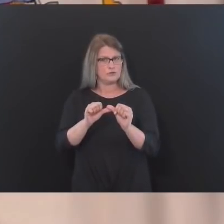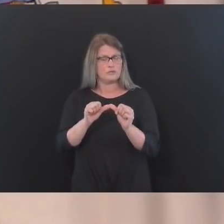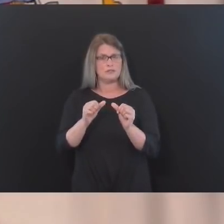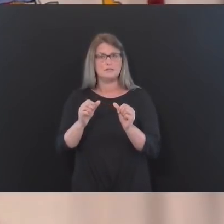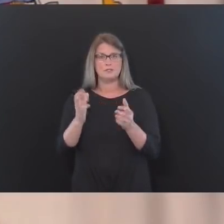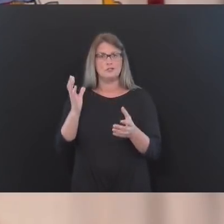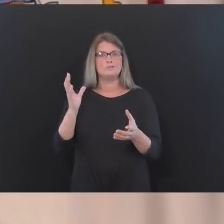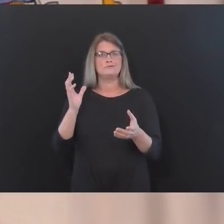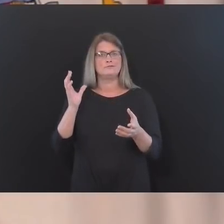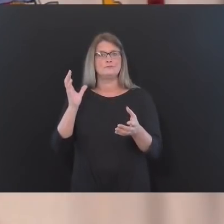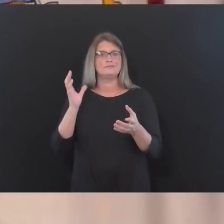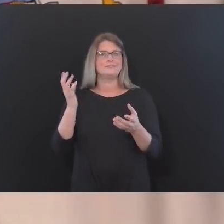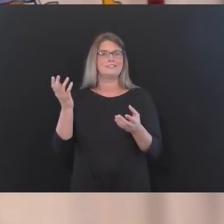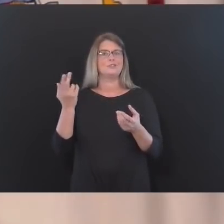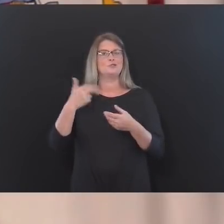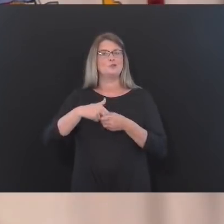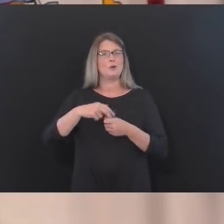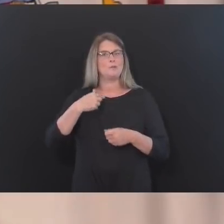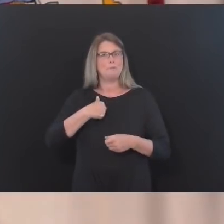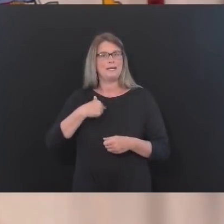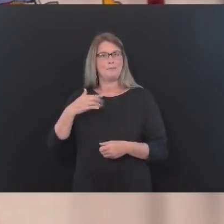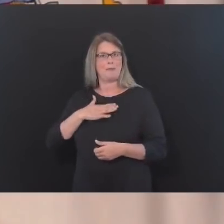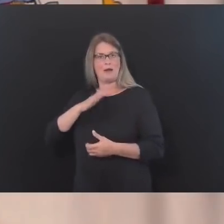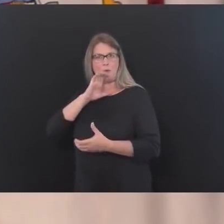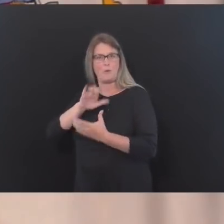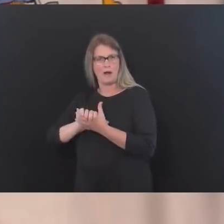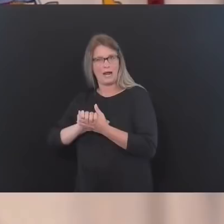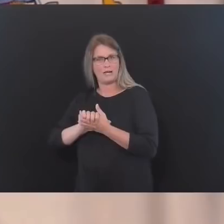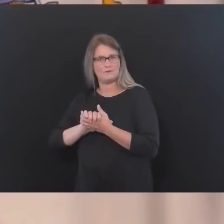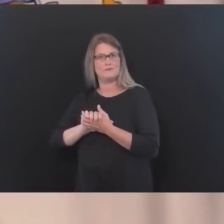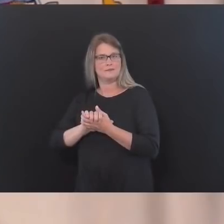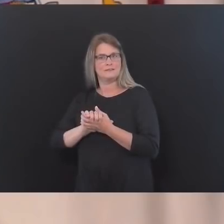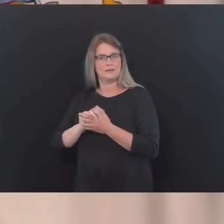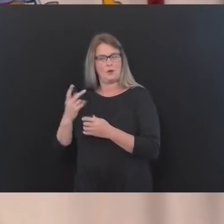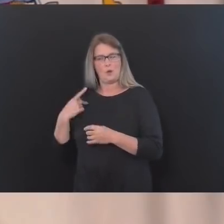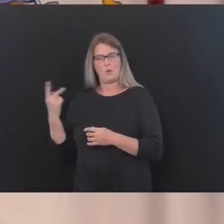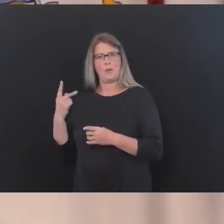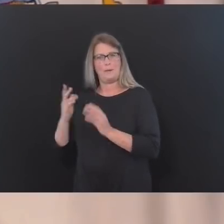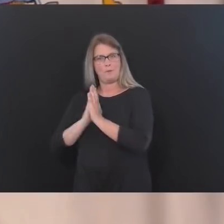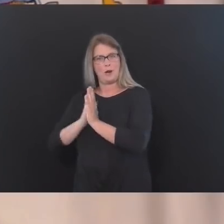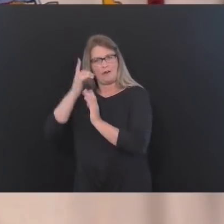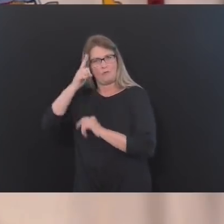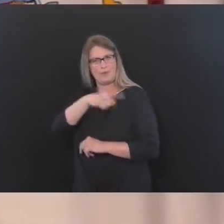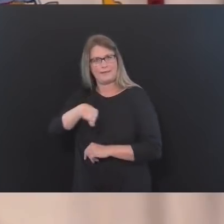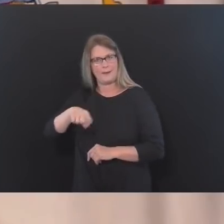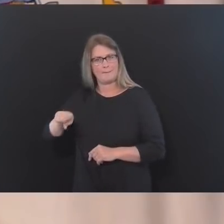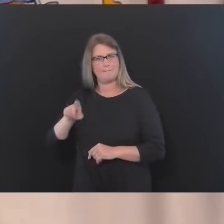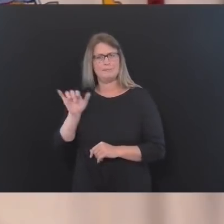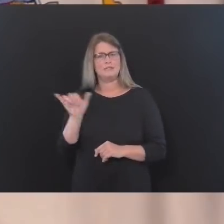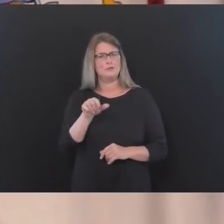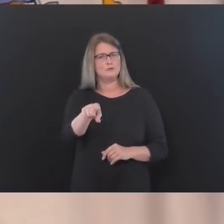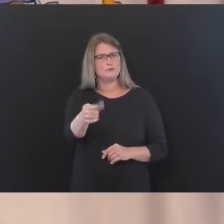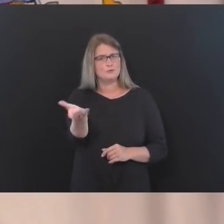and I, as we think about them in prayer and know